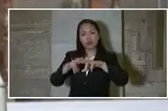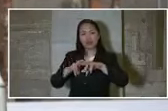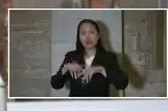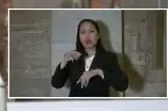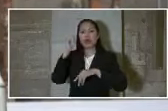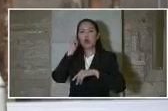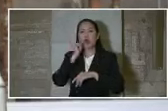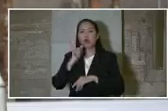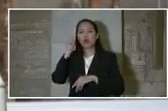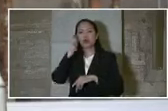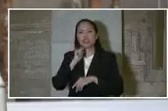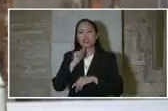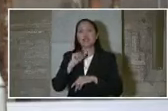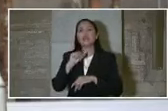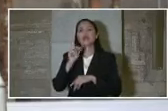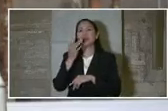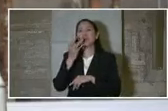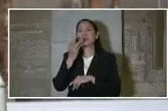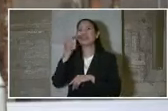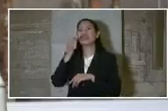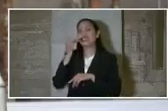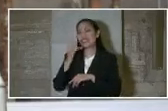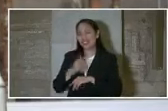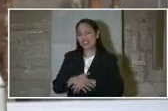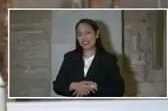laging nalalasahan.